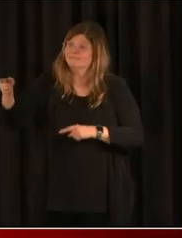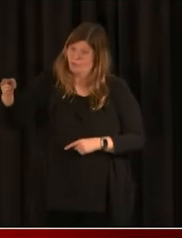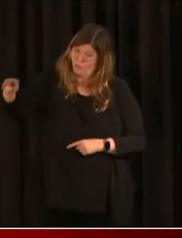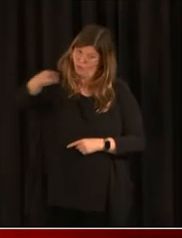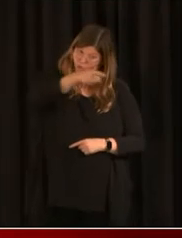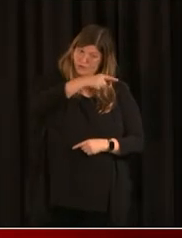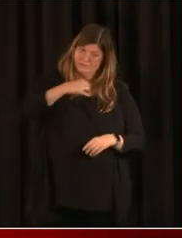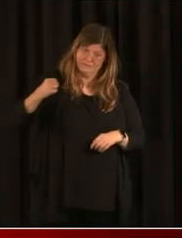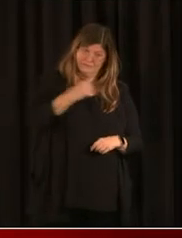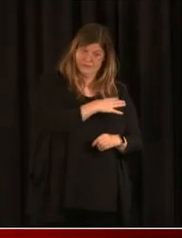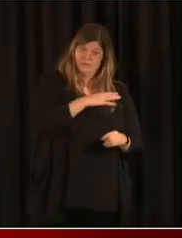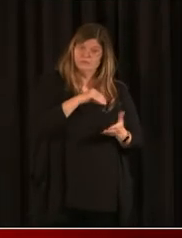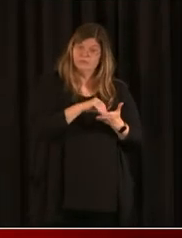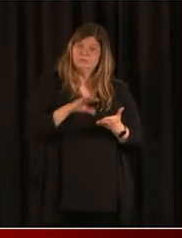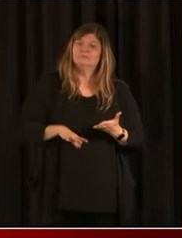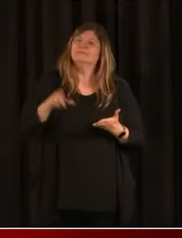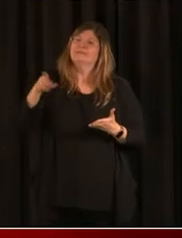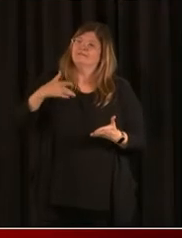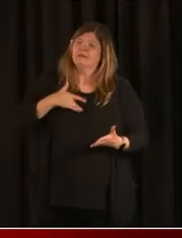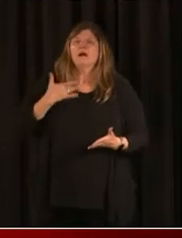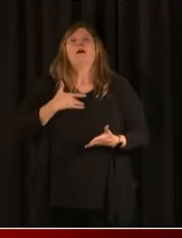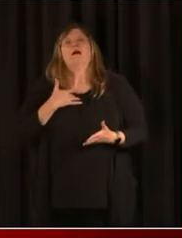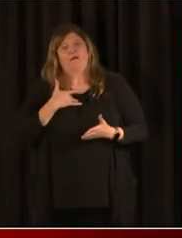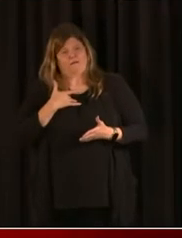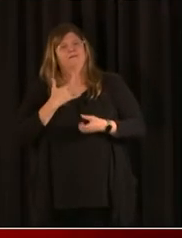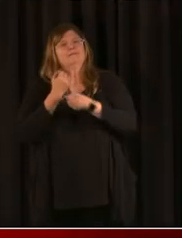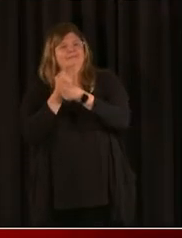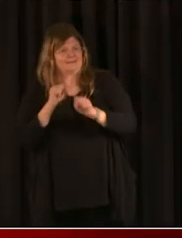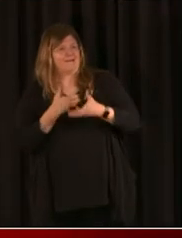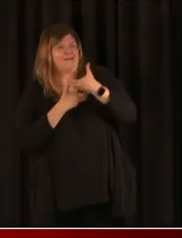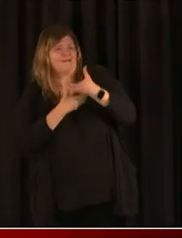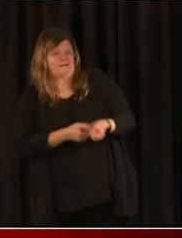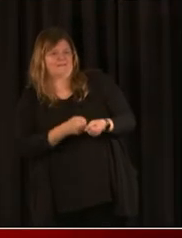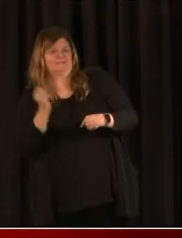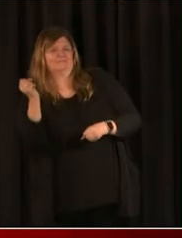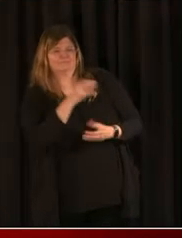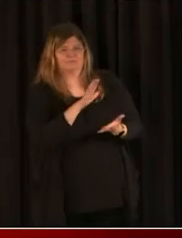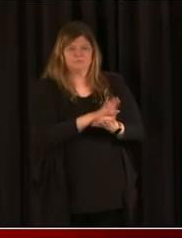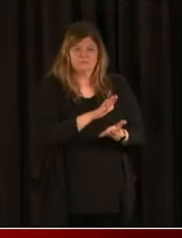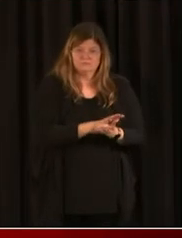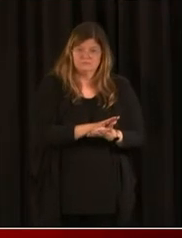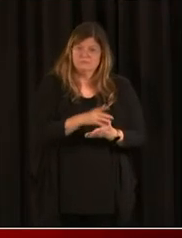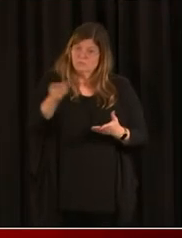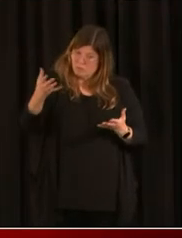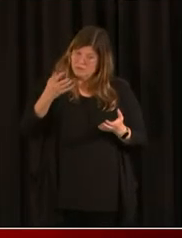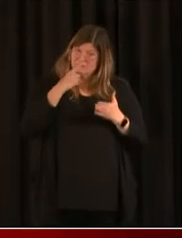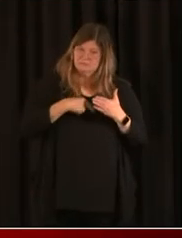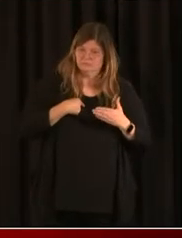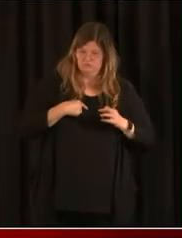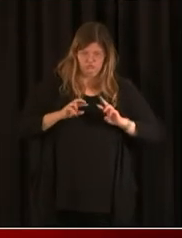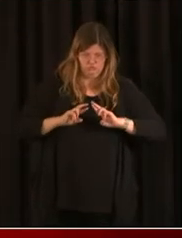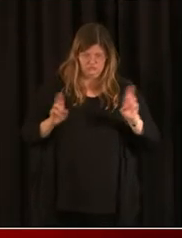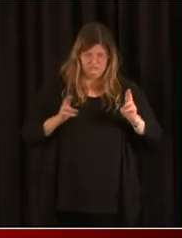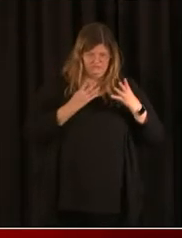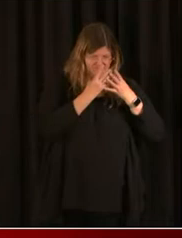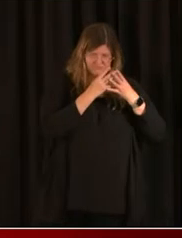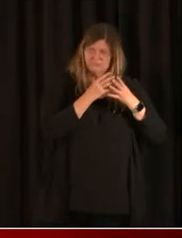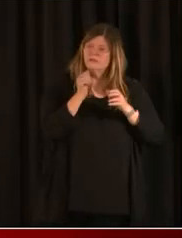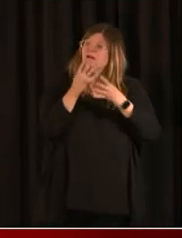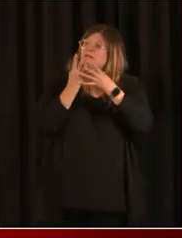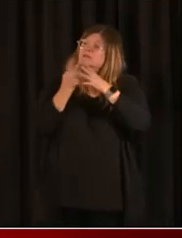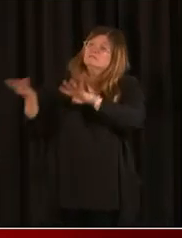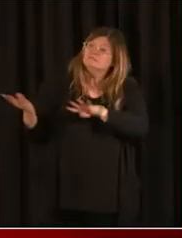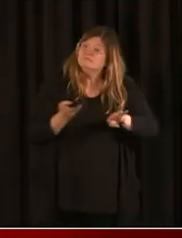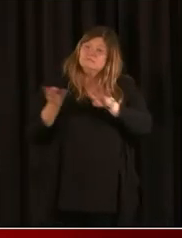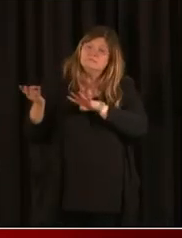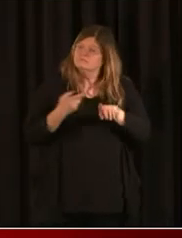students to school that they have conducted checks to ensure that they are symptom-free. We have provided the Ask,